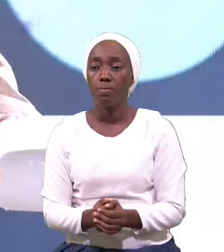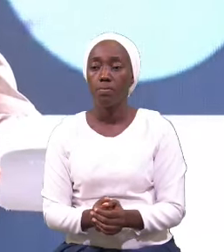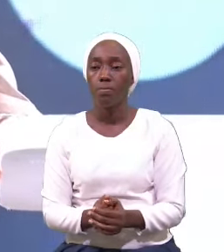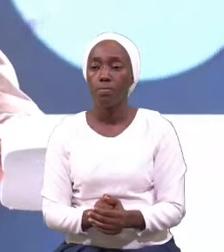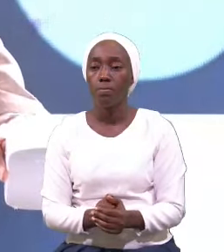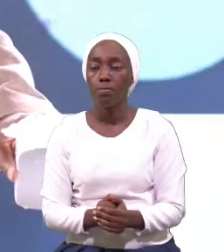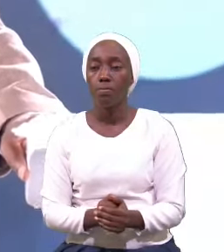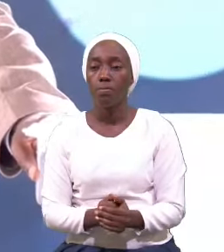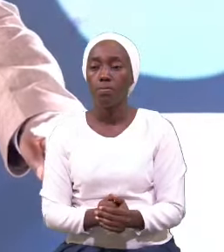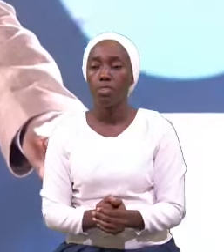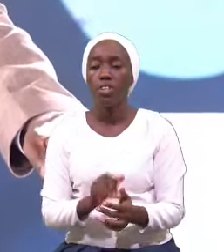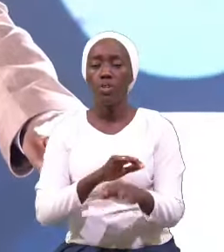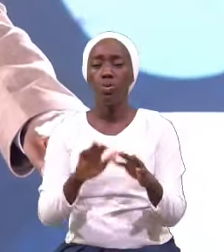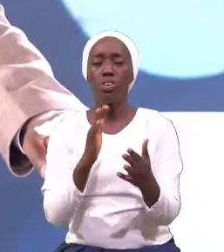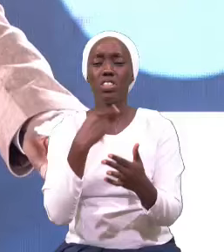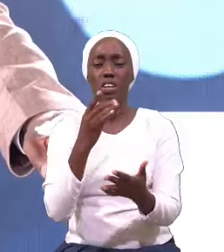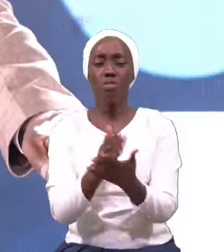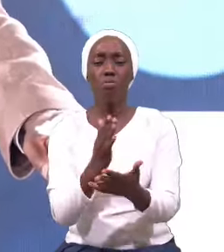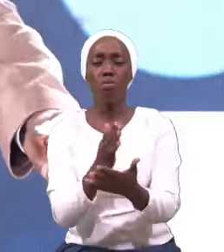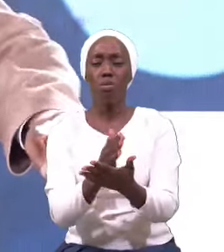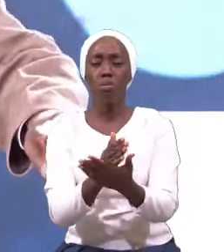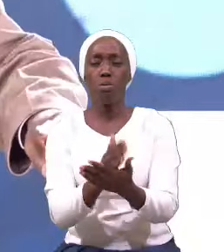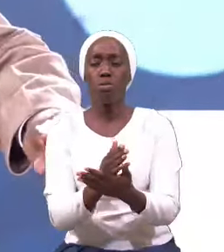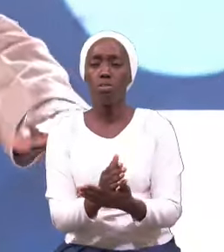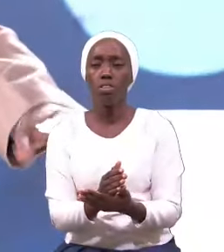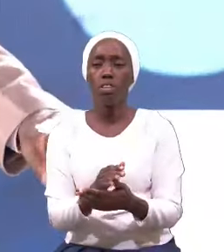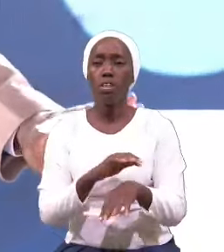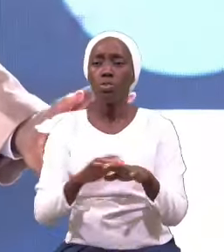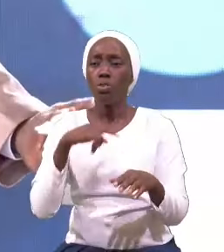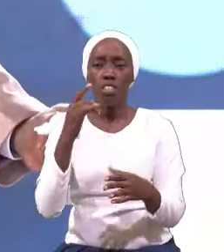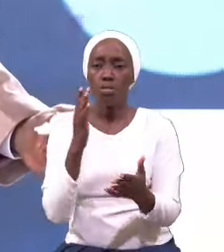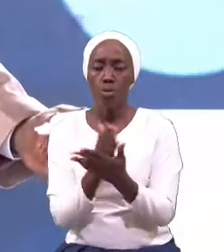Don't say, stop. Don't say stop.